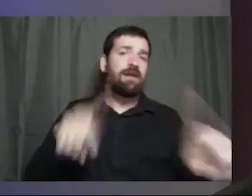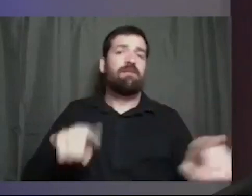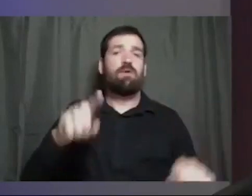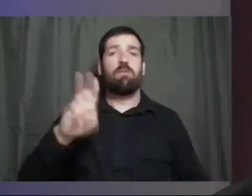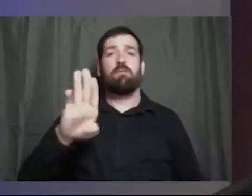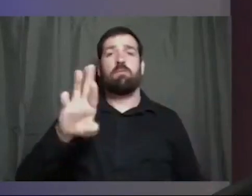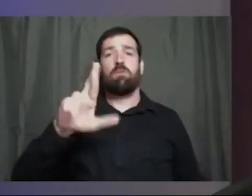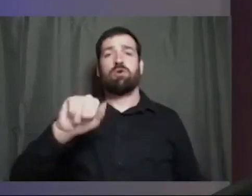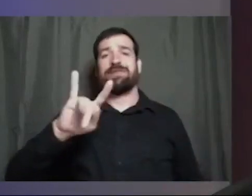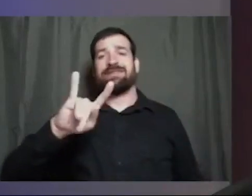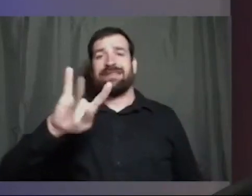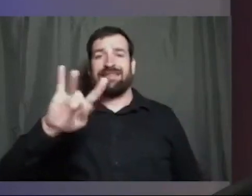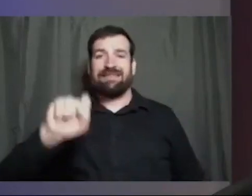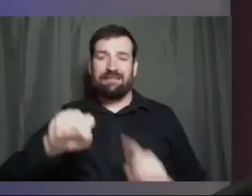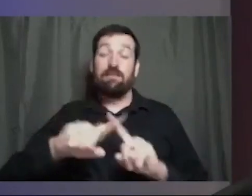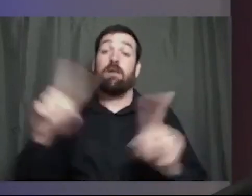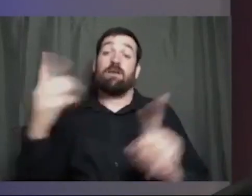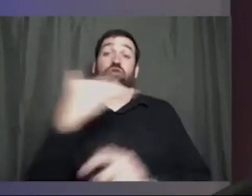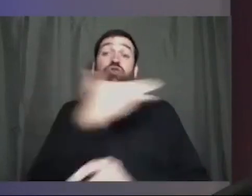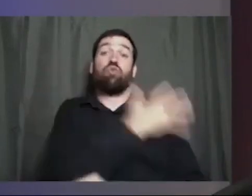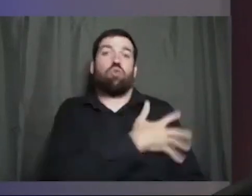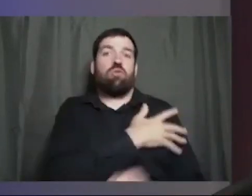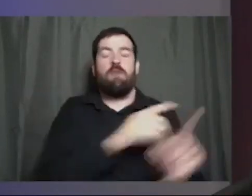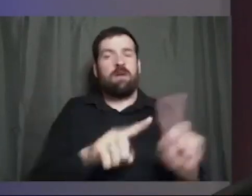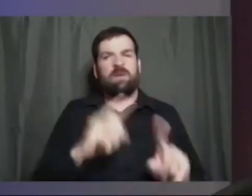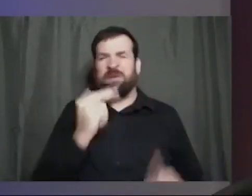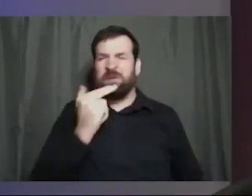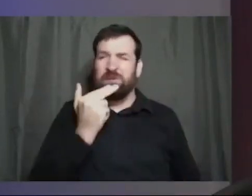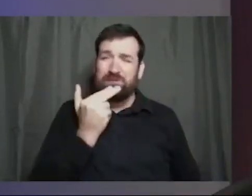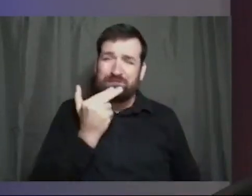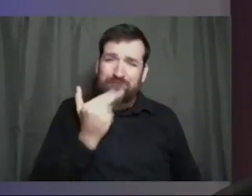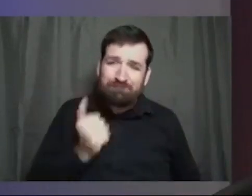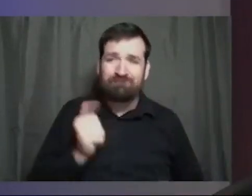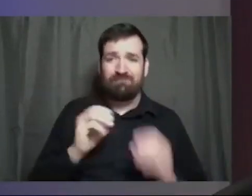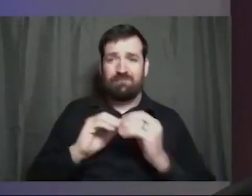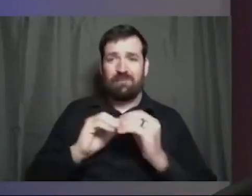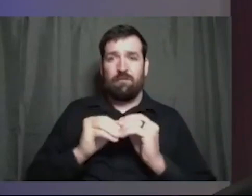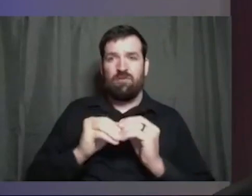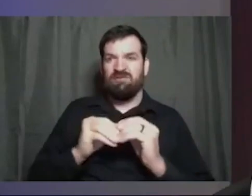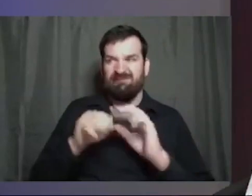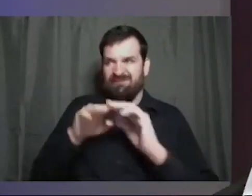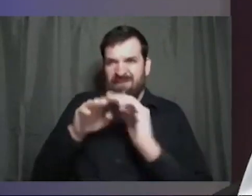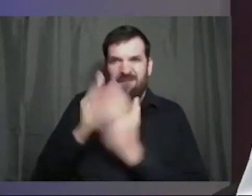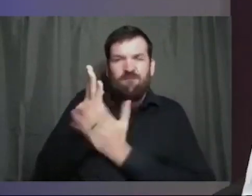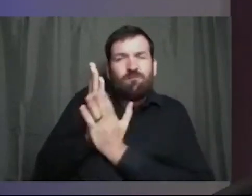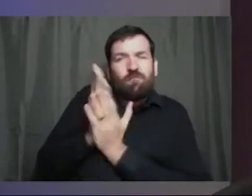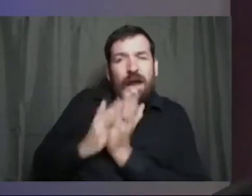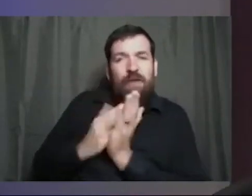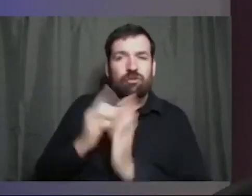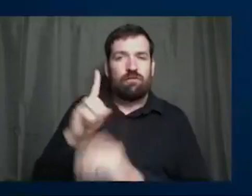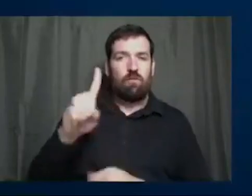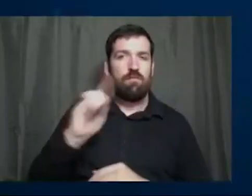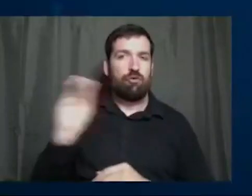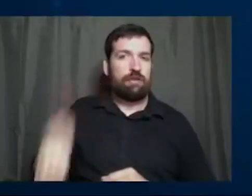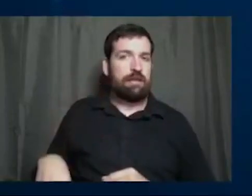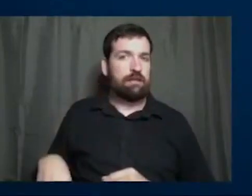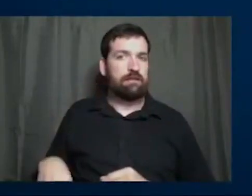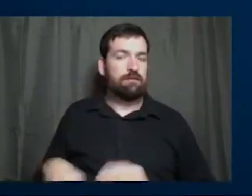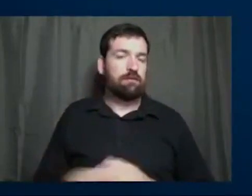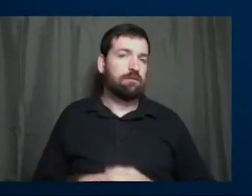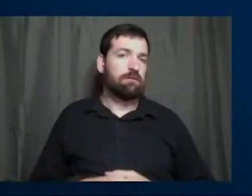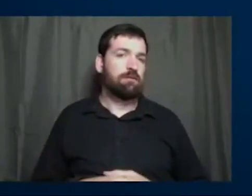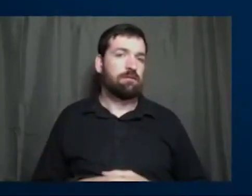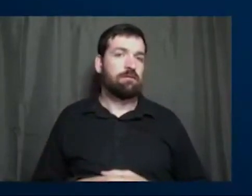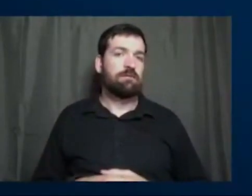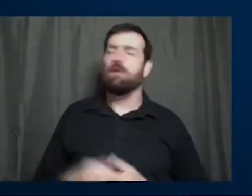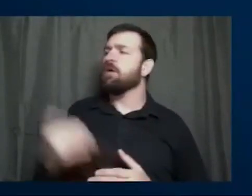shoulder. But again, those numbers are exceptionally small. Small fraction, 1% get a response like that. And remind us, what